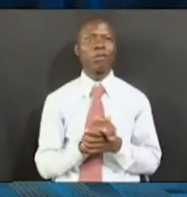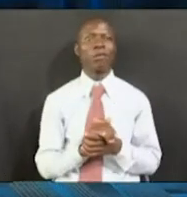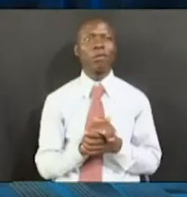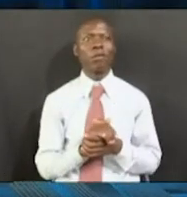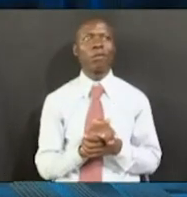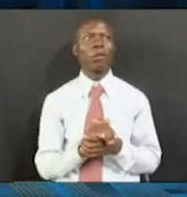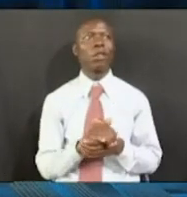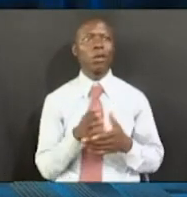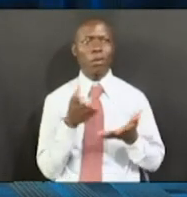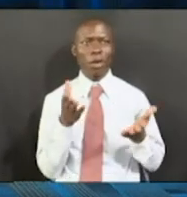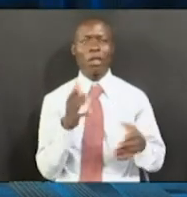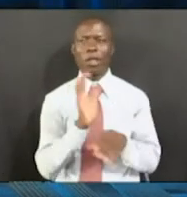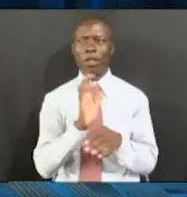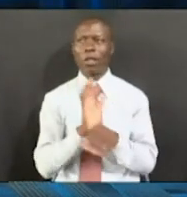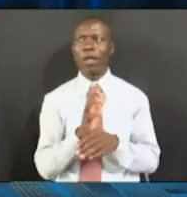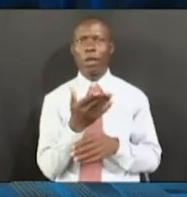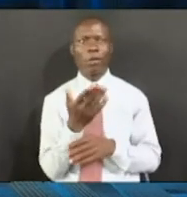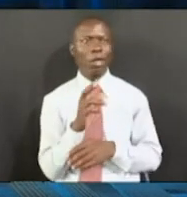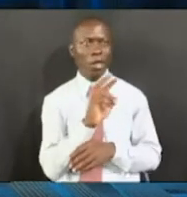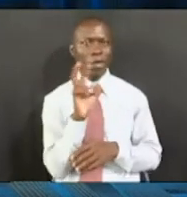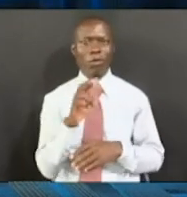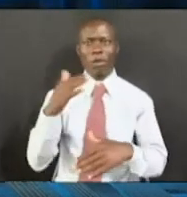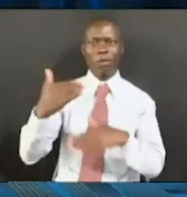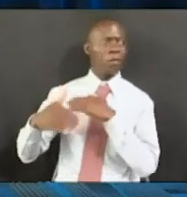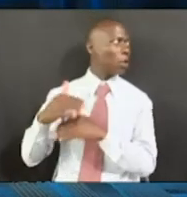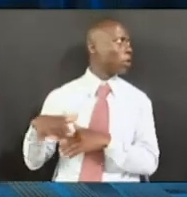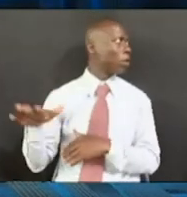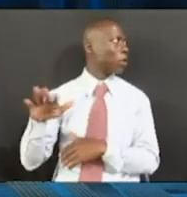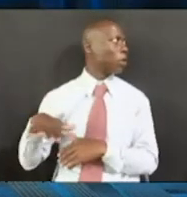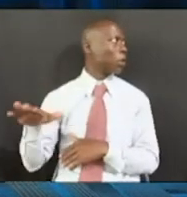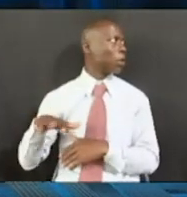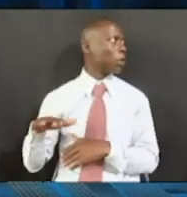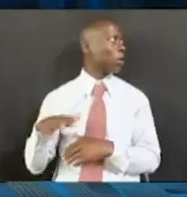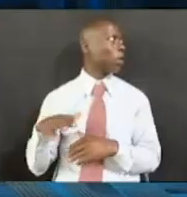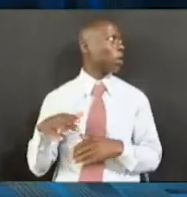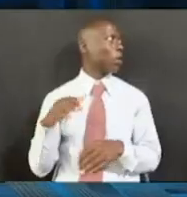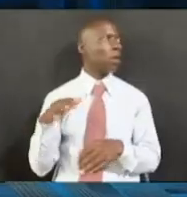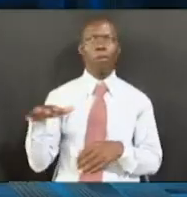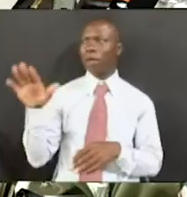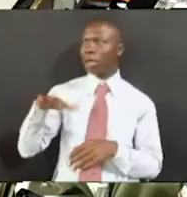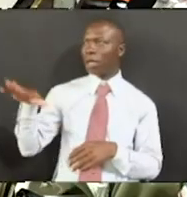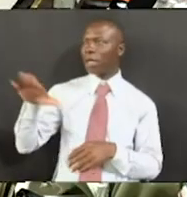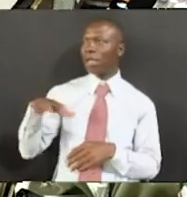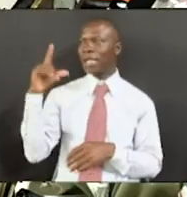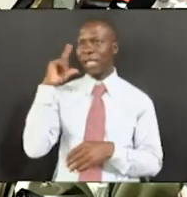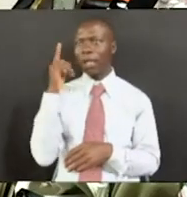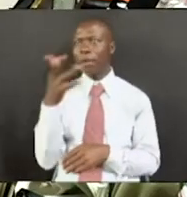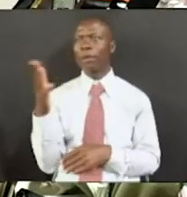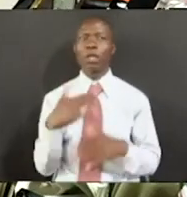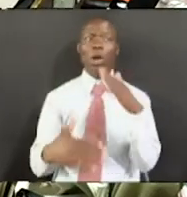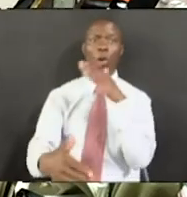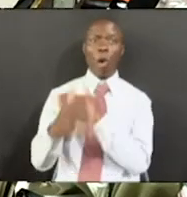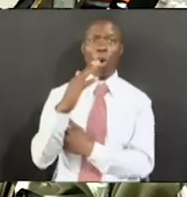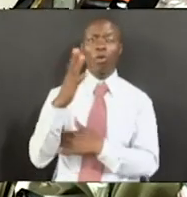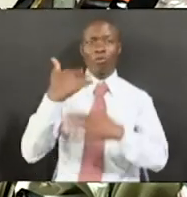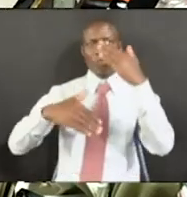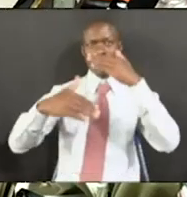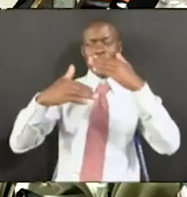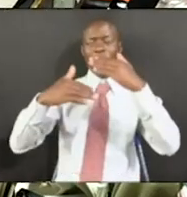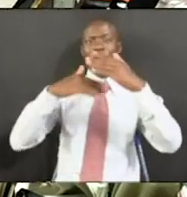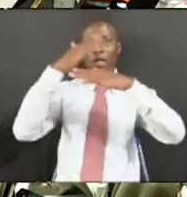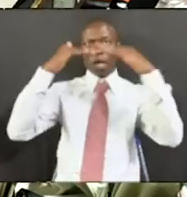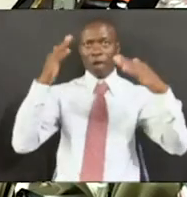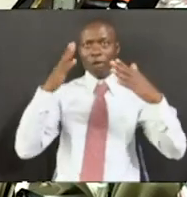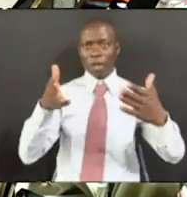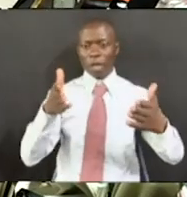here? Let me look at this side. This side is sleeping. There's a God in heaven who is so powerful